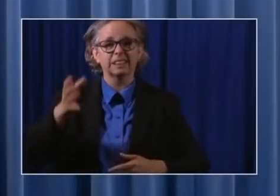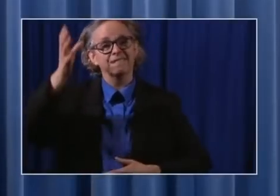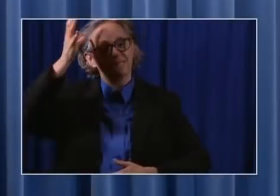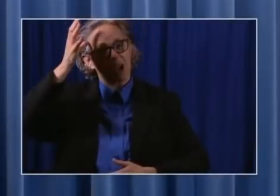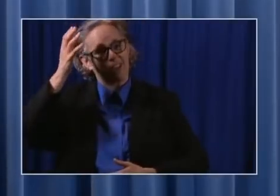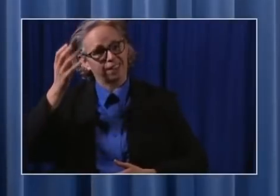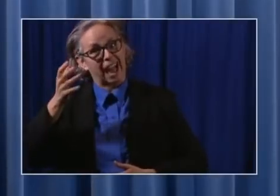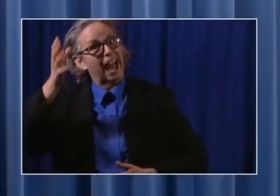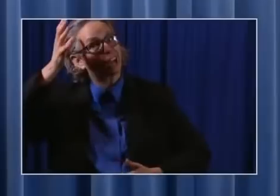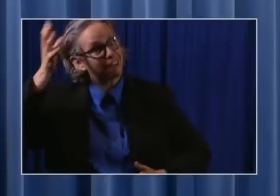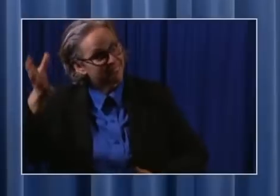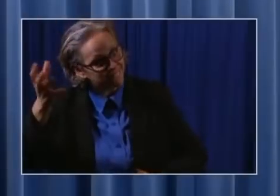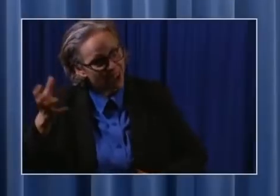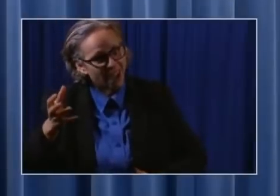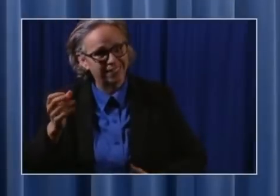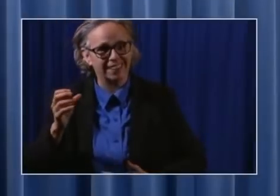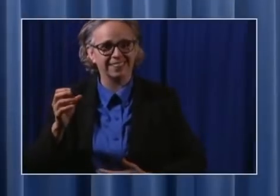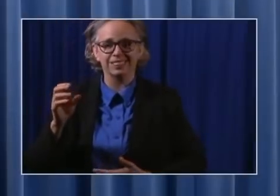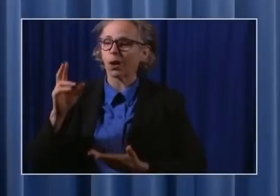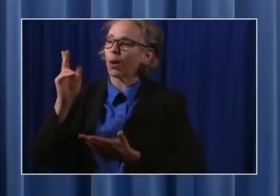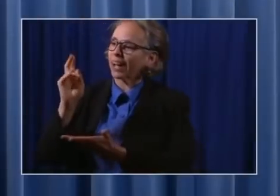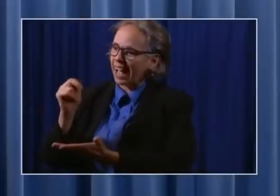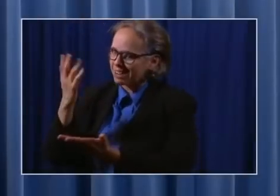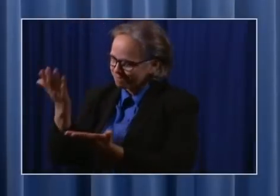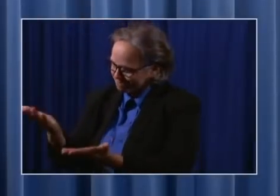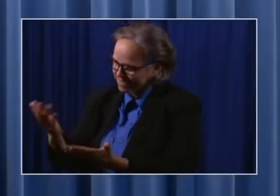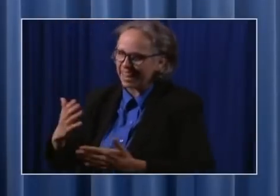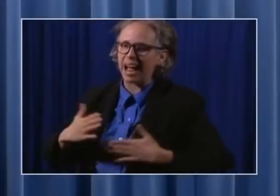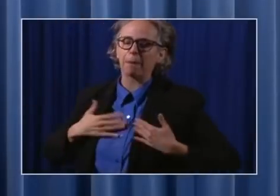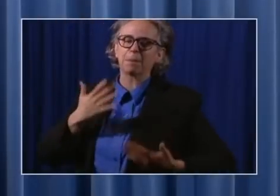So Ken, happy birthday.